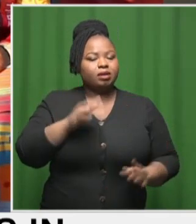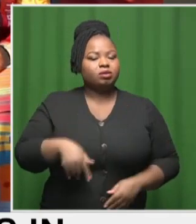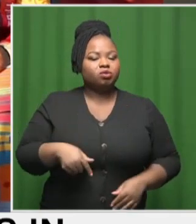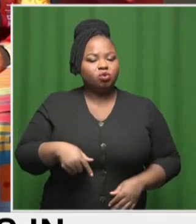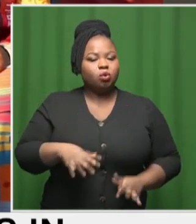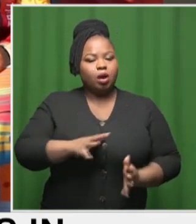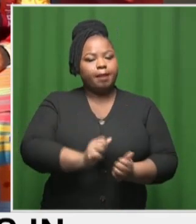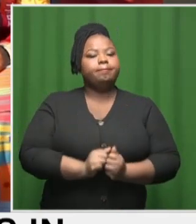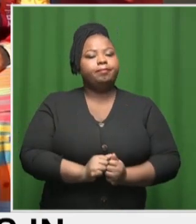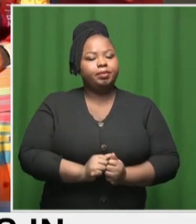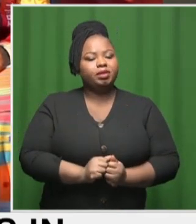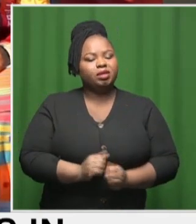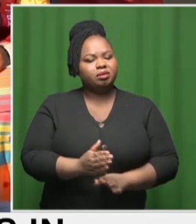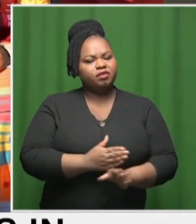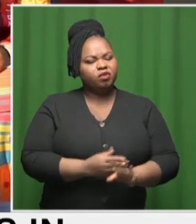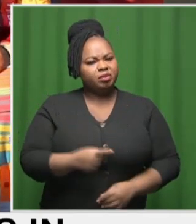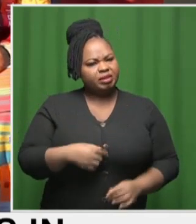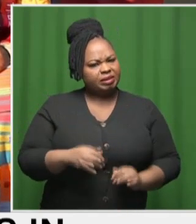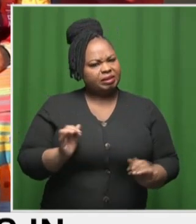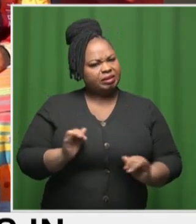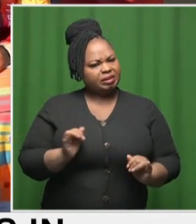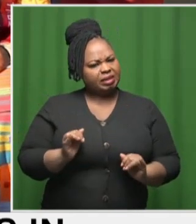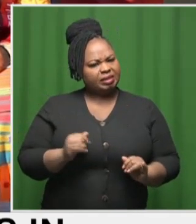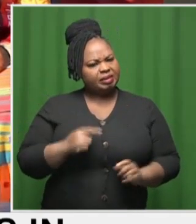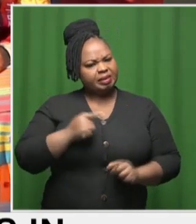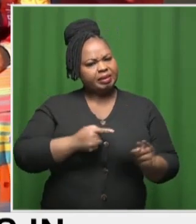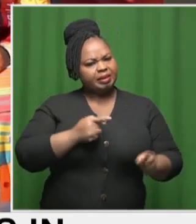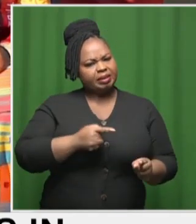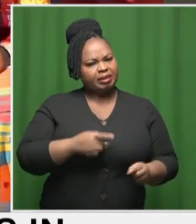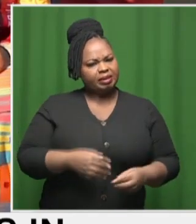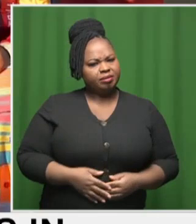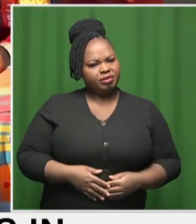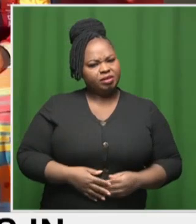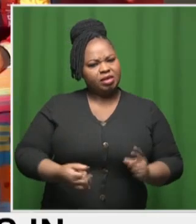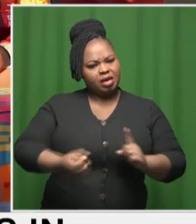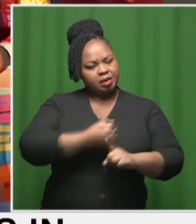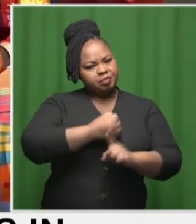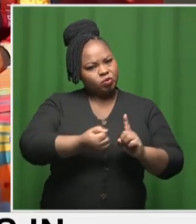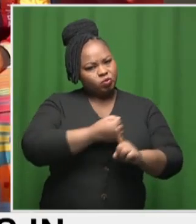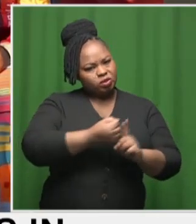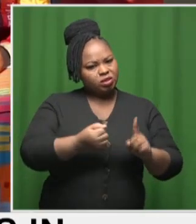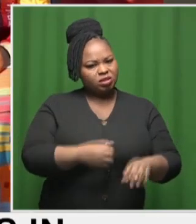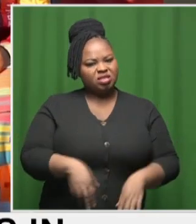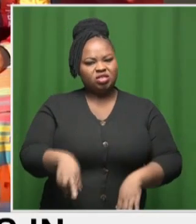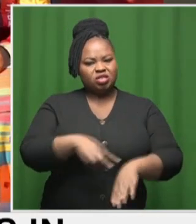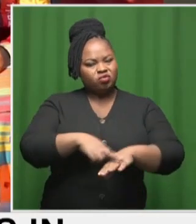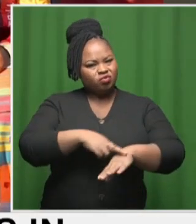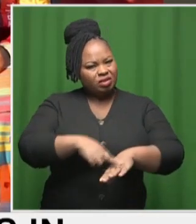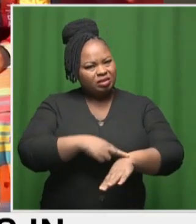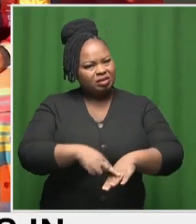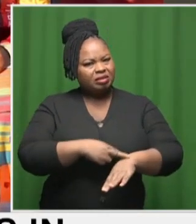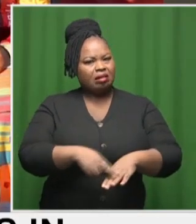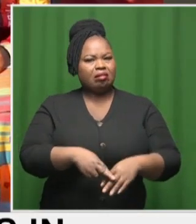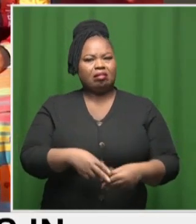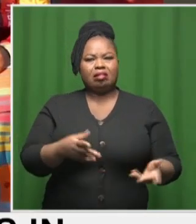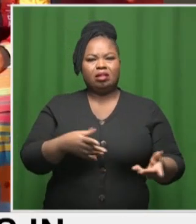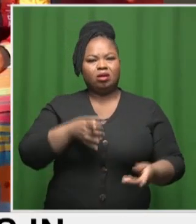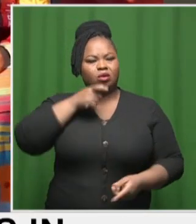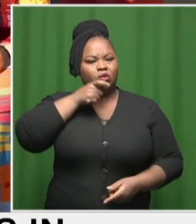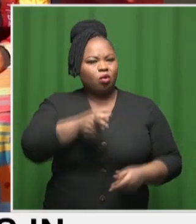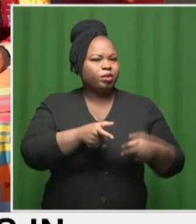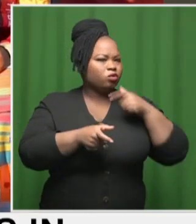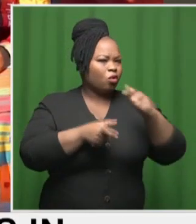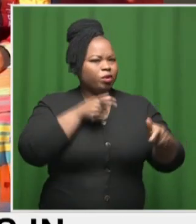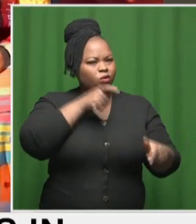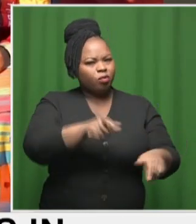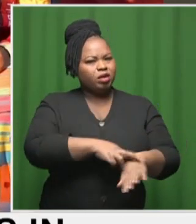quiet ahead of the World Cup. But there have been some serious allegations of abuse racial insinuations and things